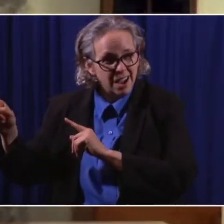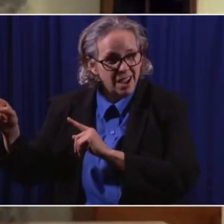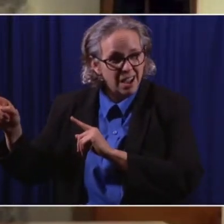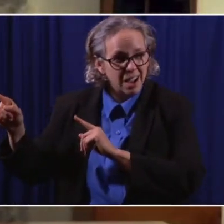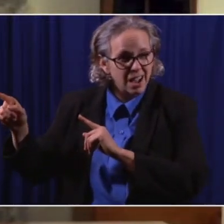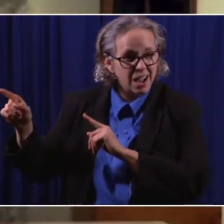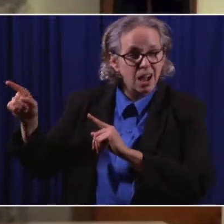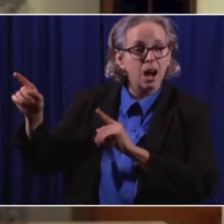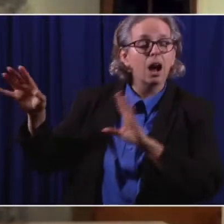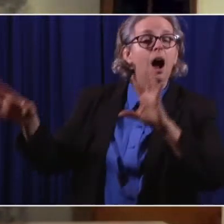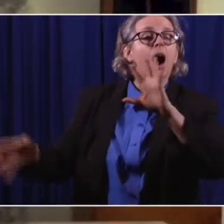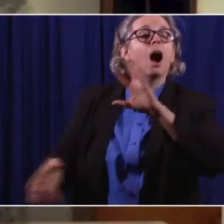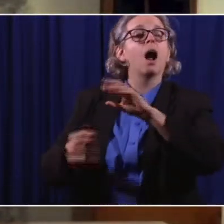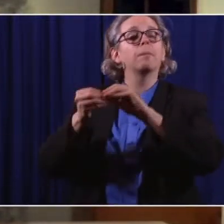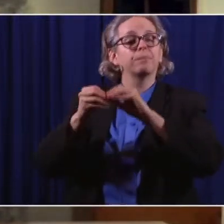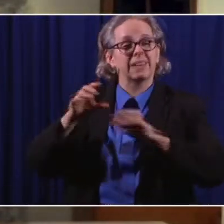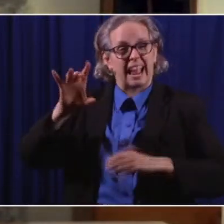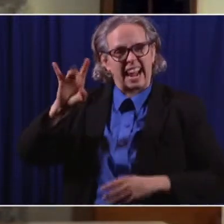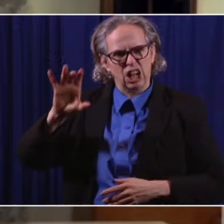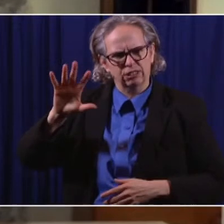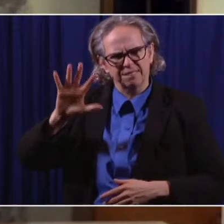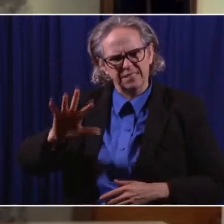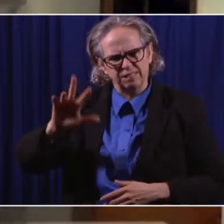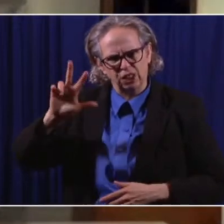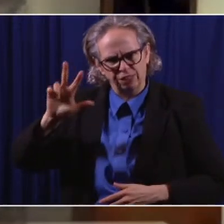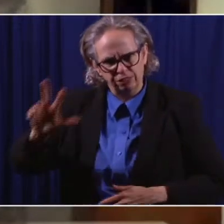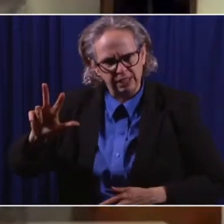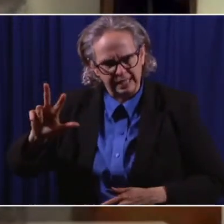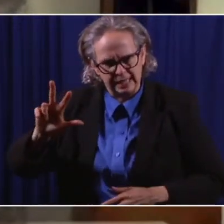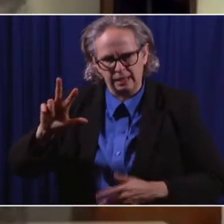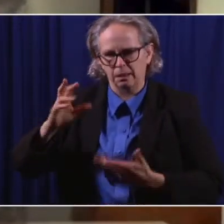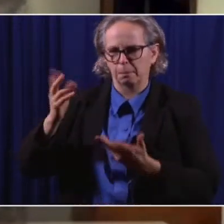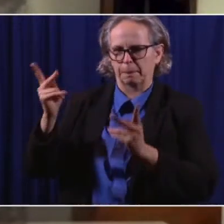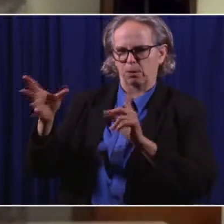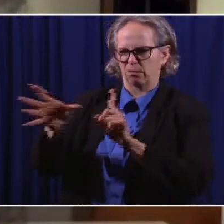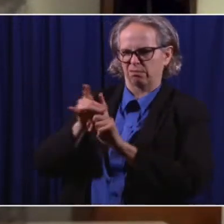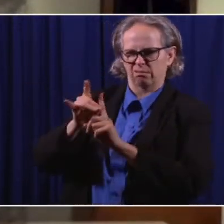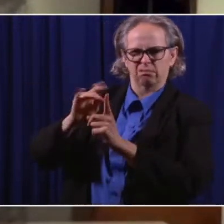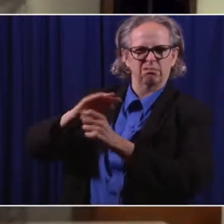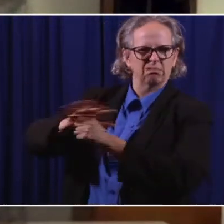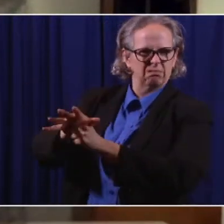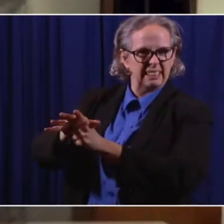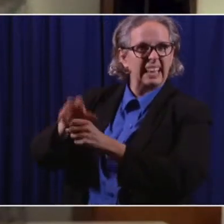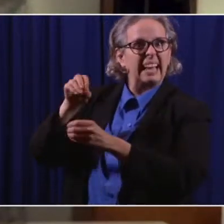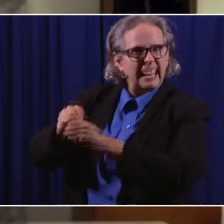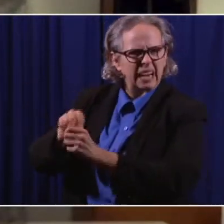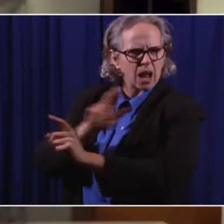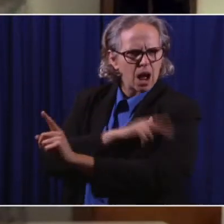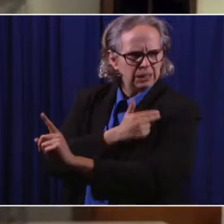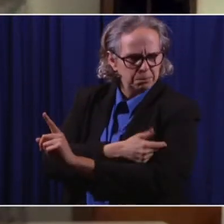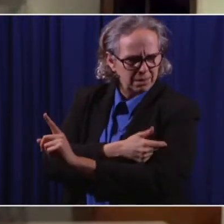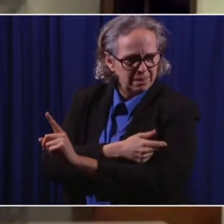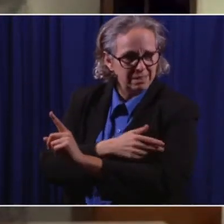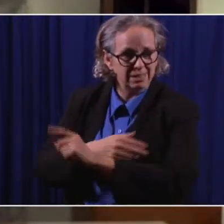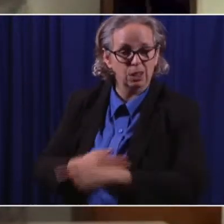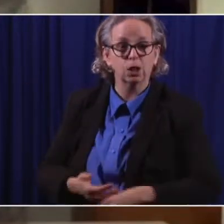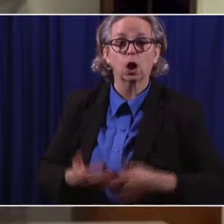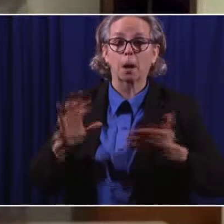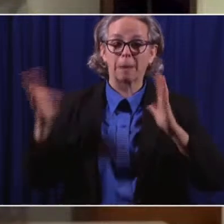of 853 COVID-19 patients in our hospitals in Ohio. Today, that number has grown to